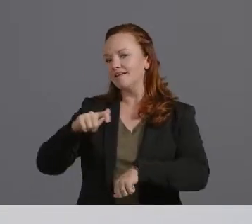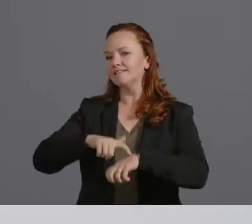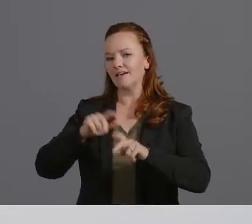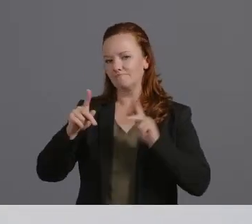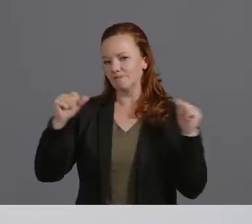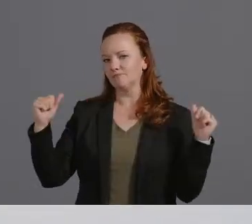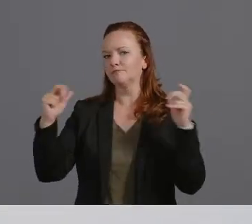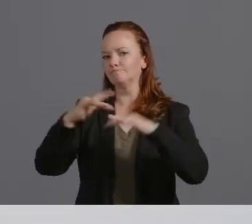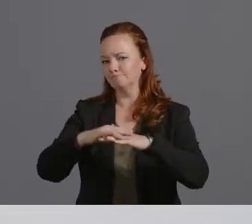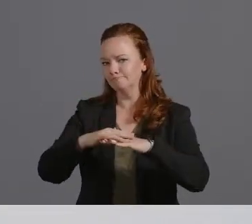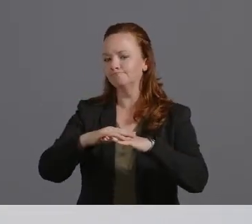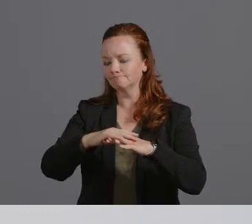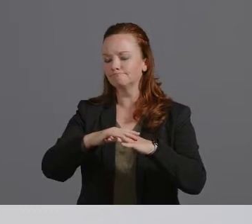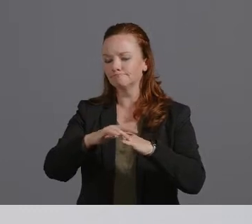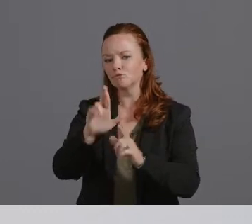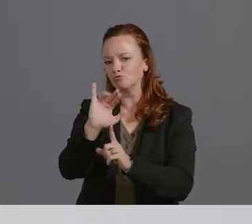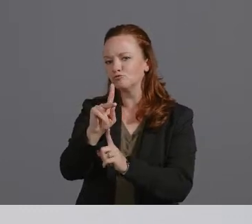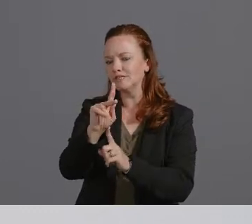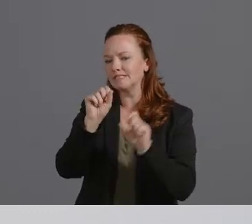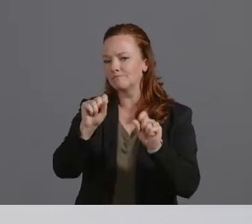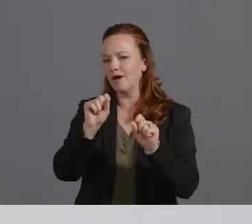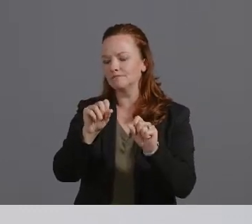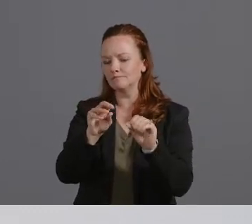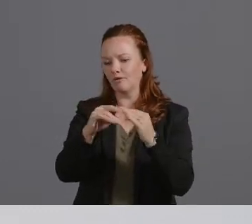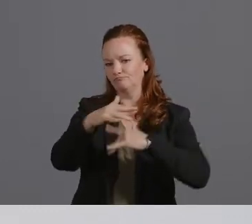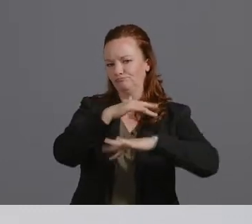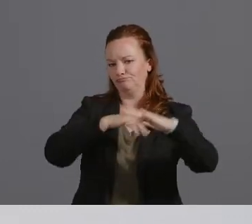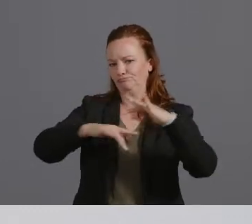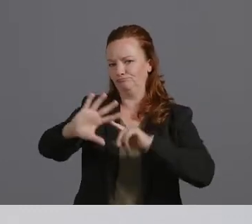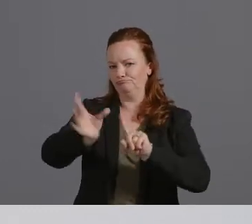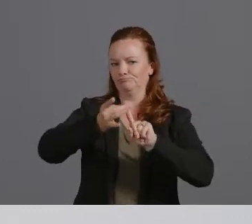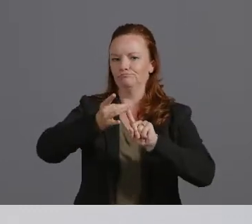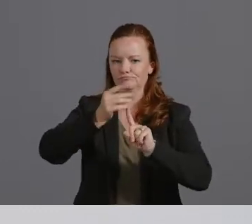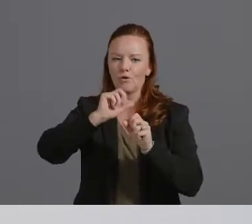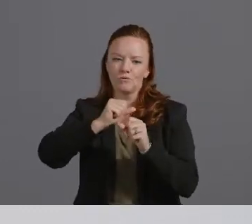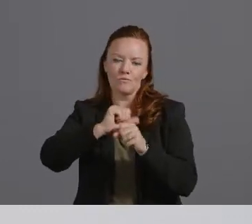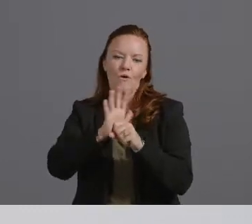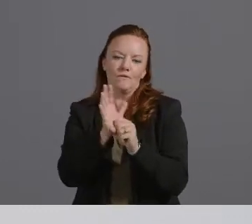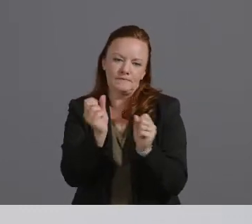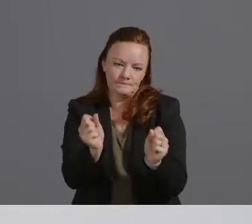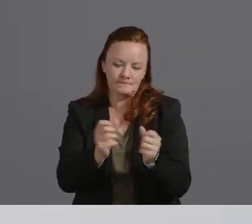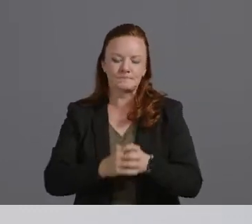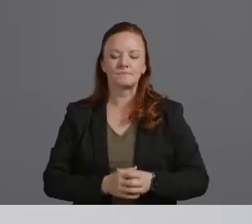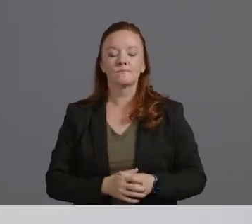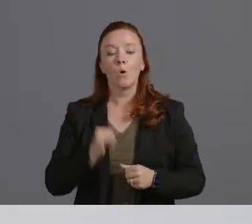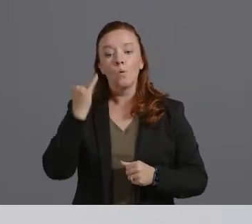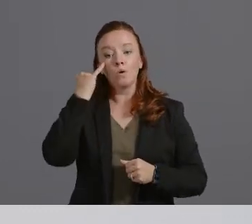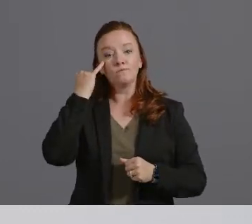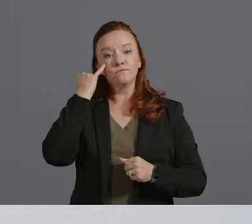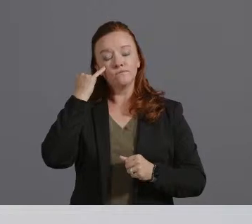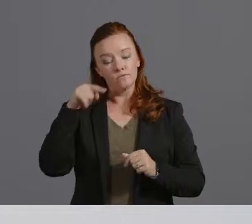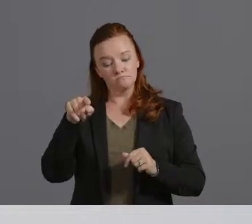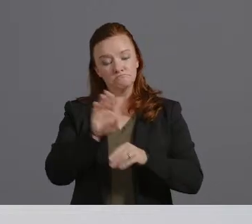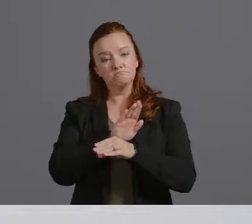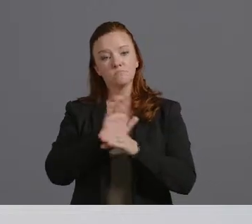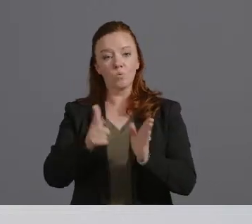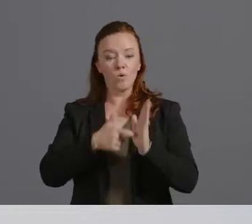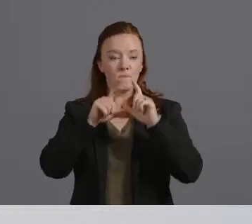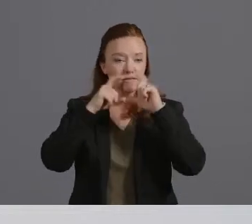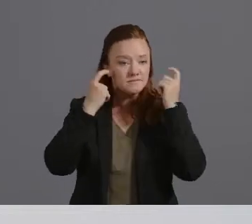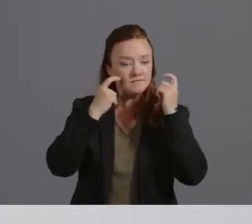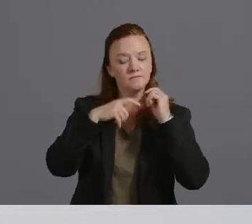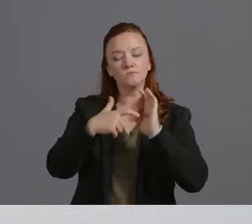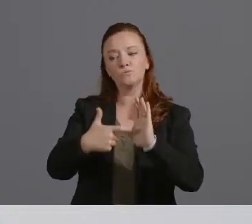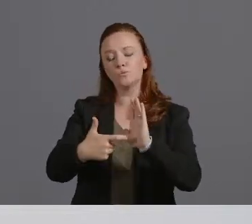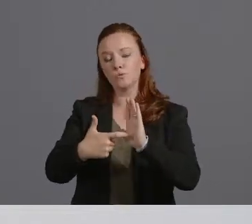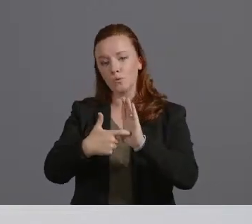risk for transmission of COVID-19. And so, as long as the establishments are requiring the mask wearing and the physical distancing,